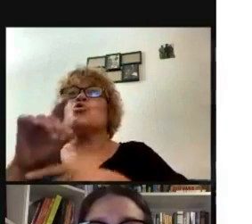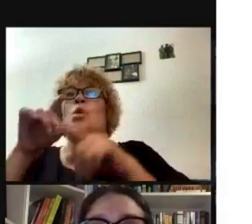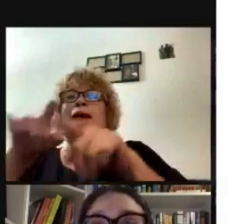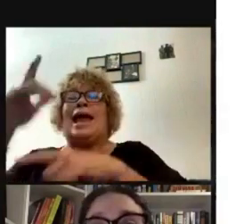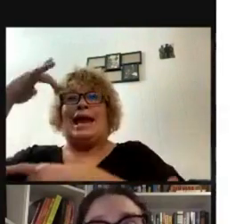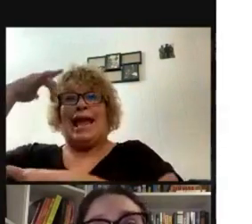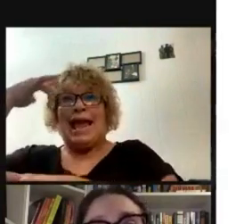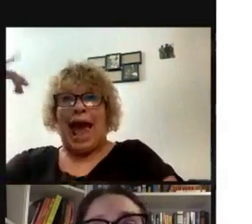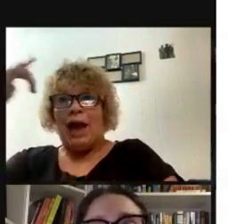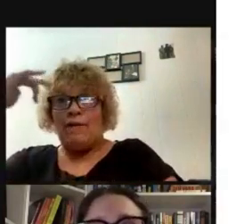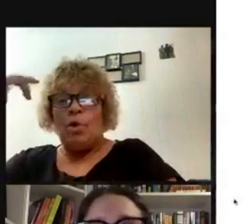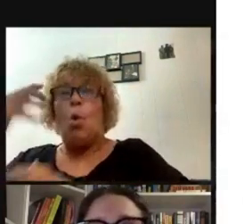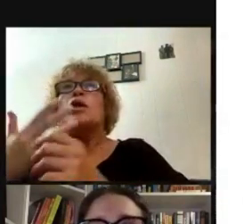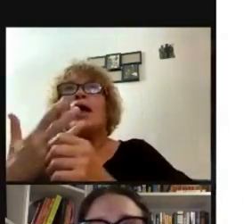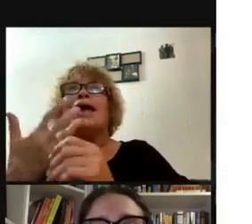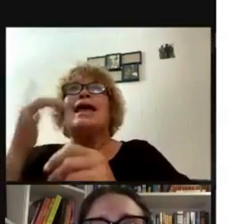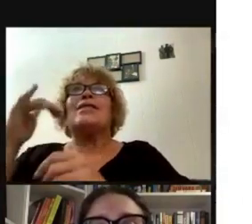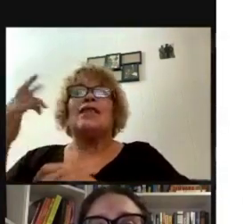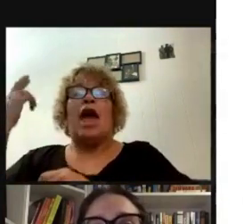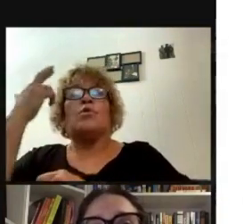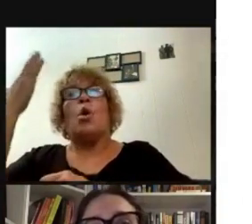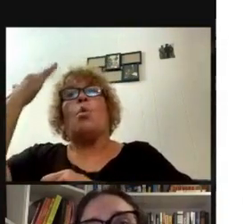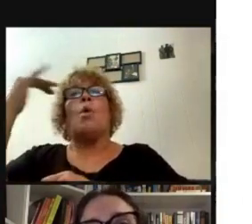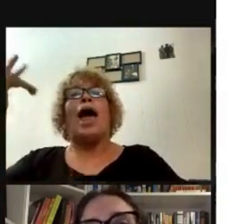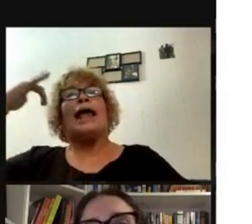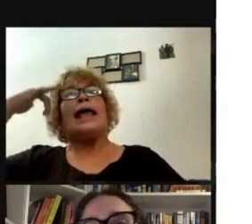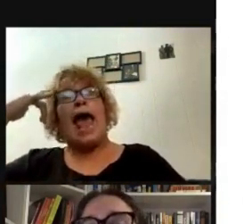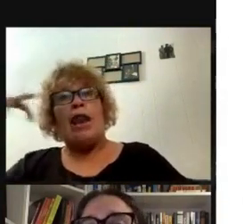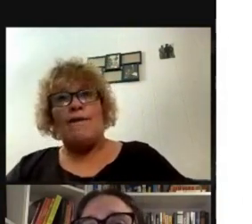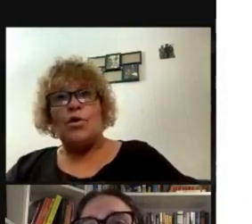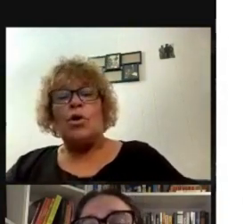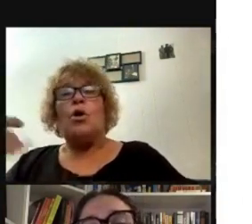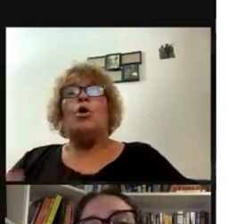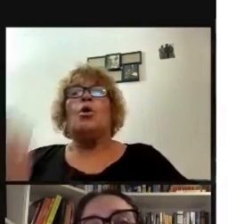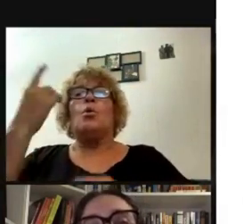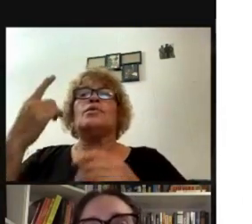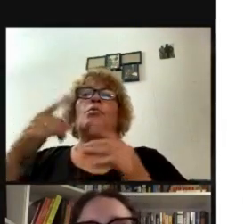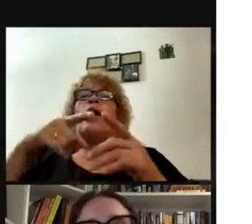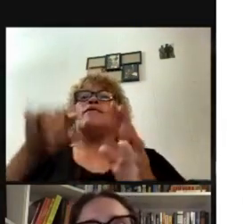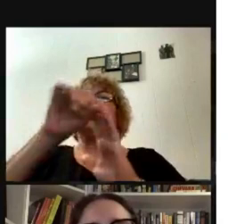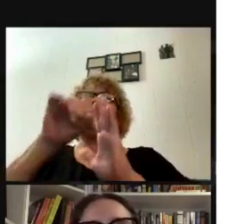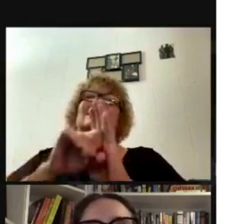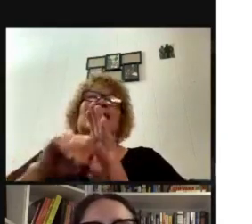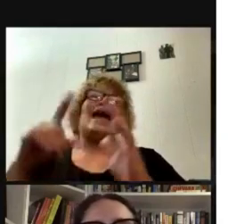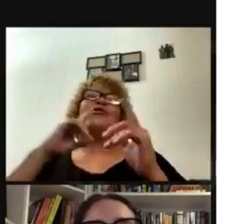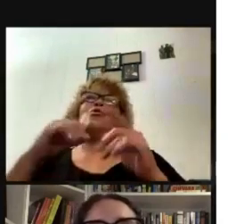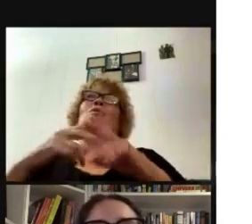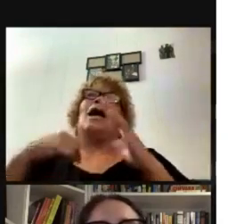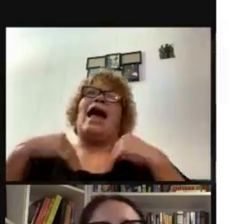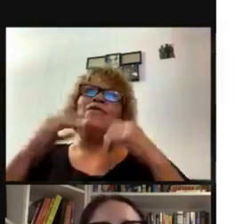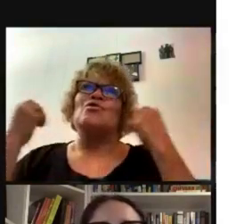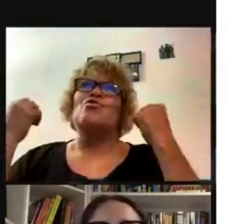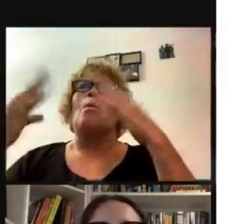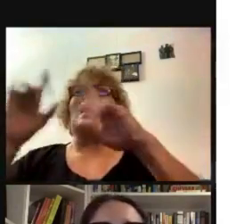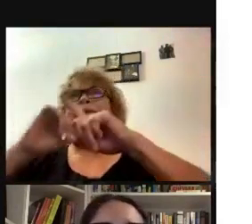California and was one of the reasons why California was one of the states that was able to perform so many